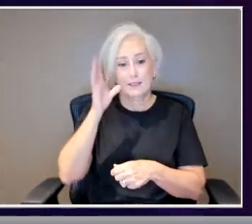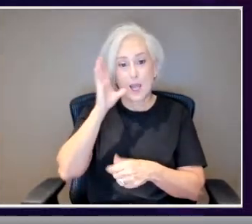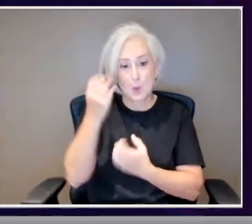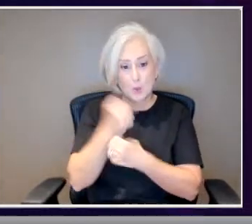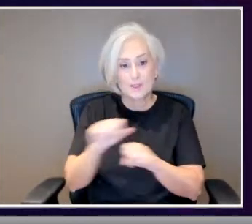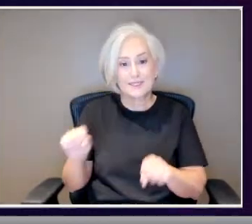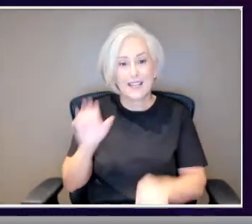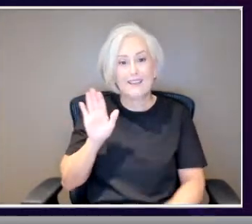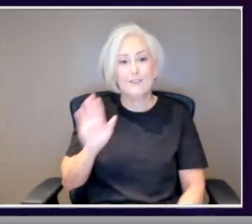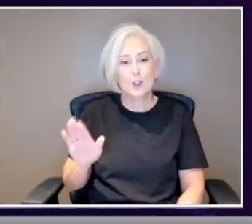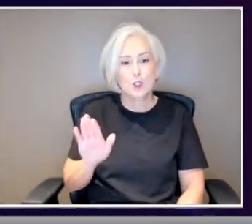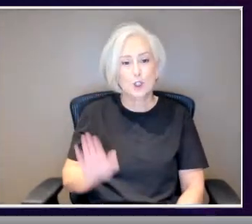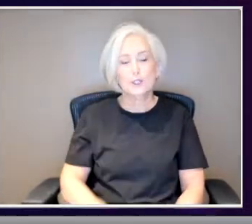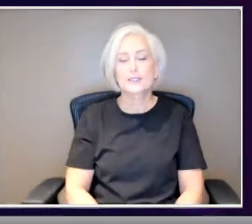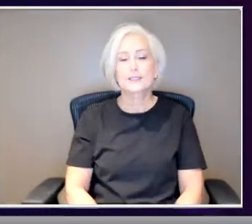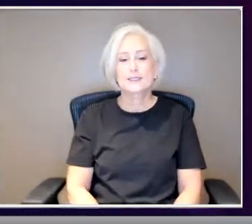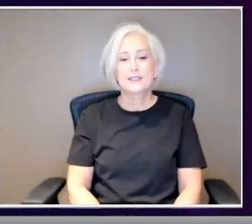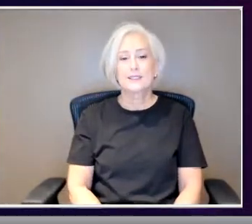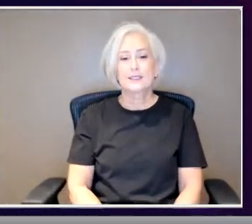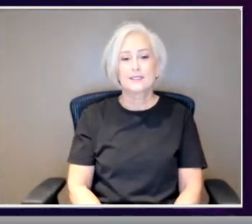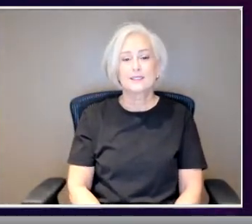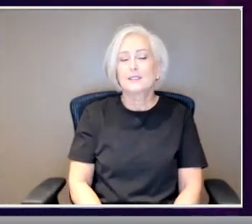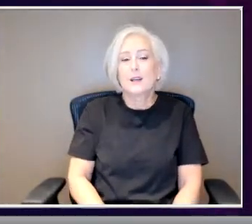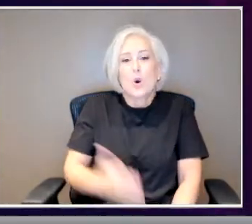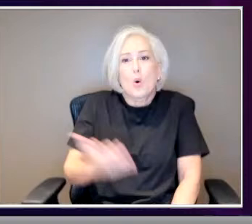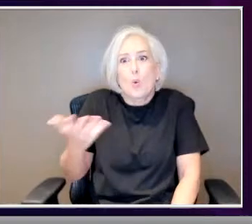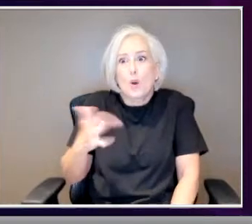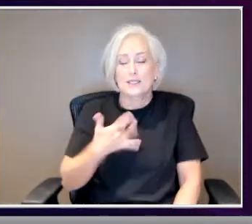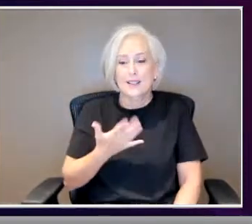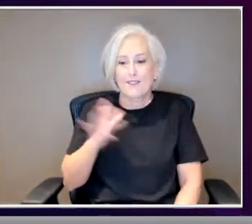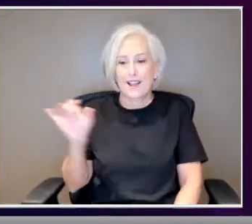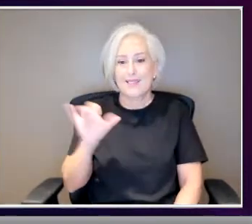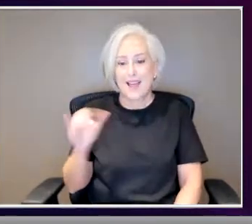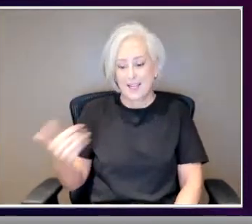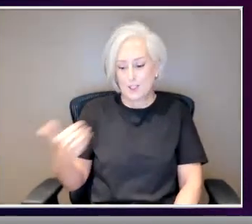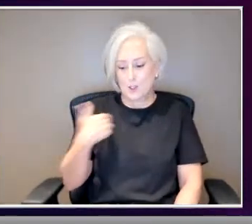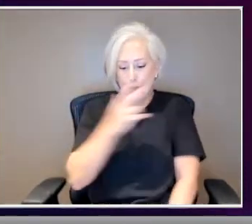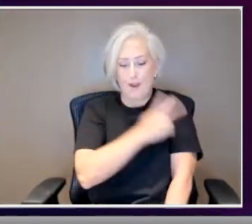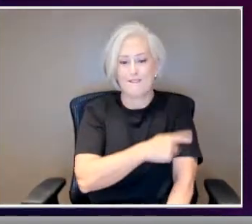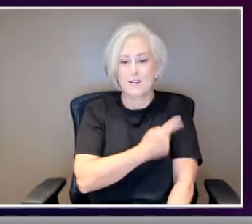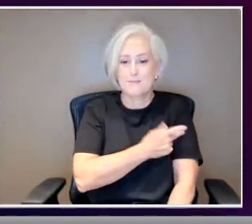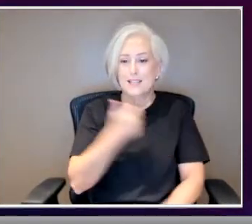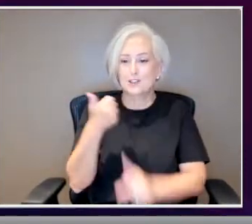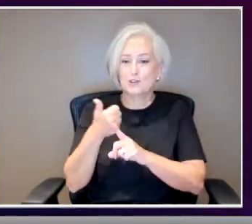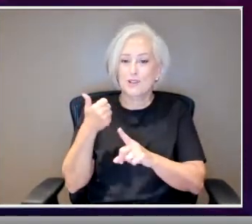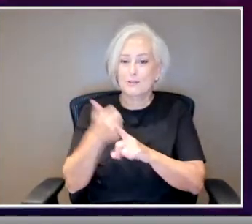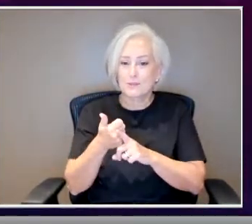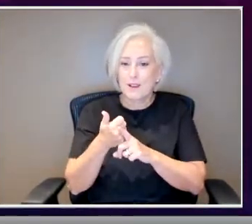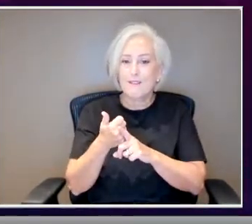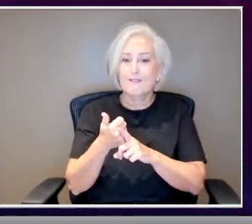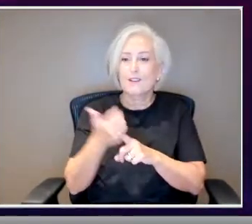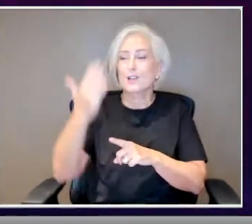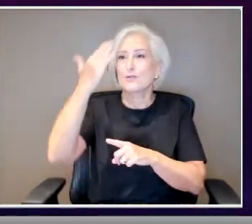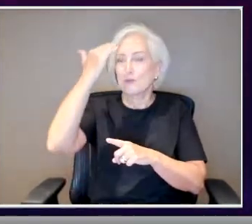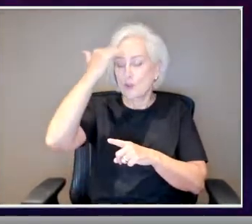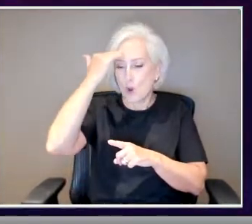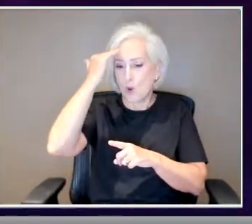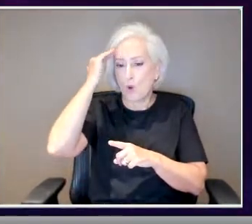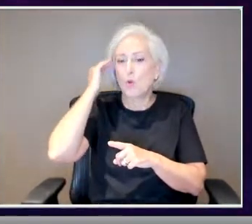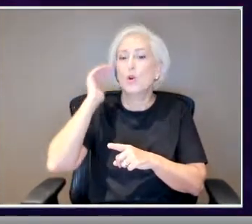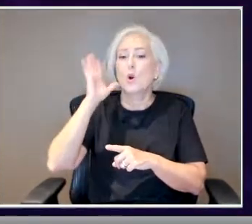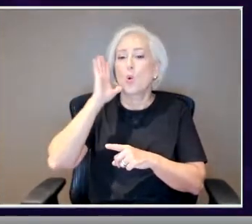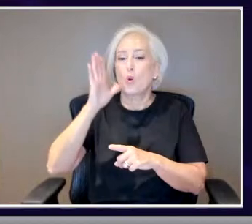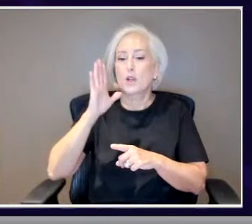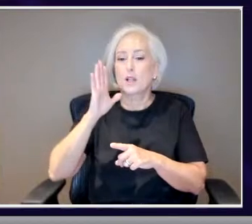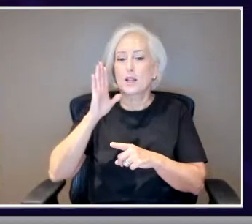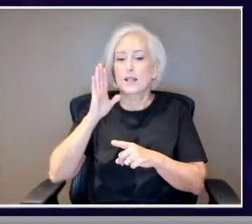her. What's it like to have a patient like Erica and know that that's going to be their forever